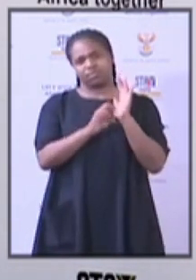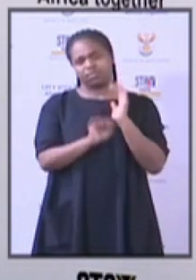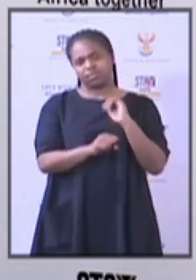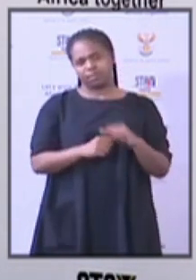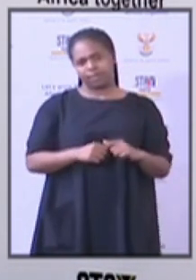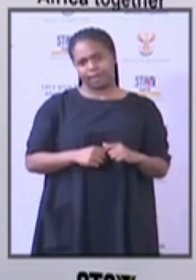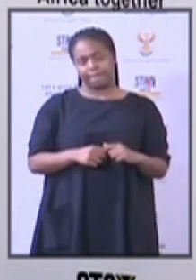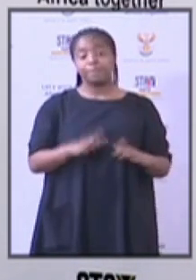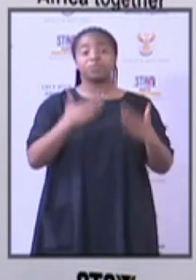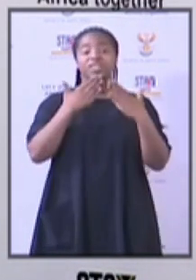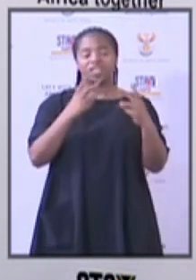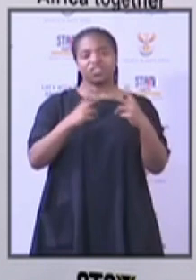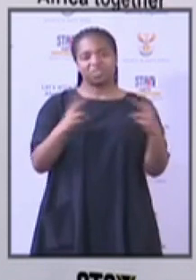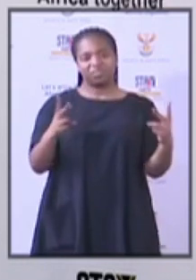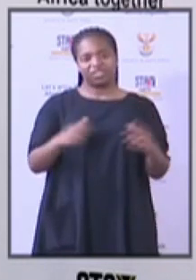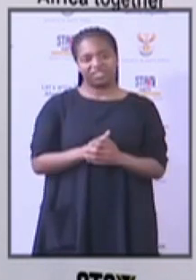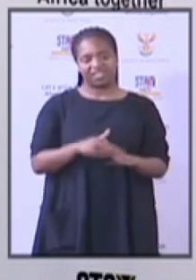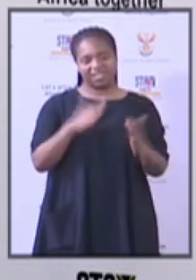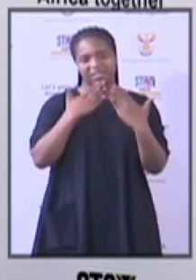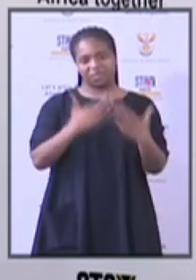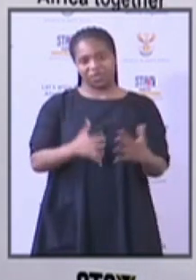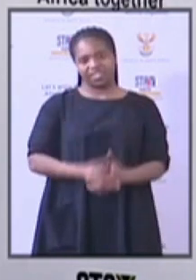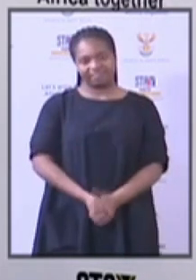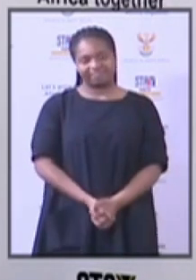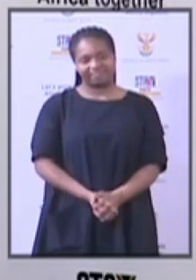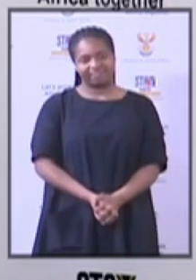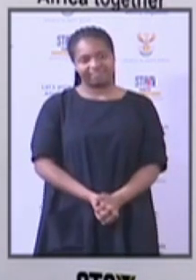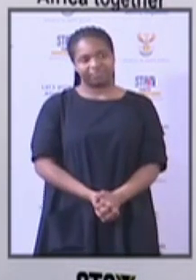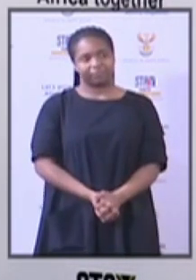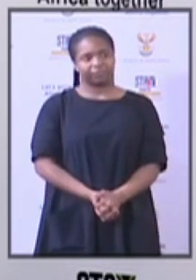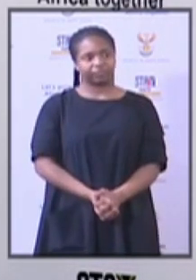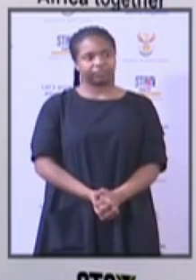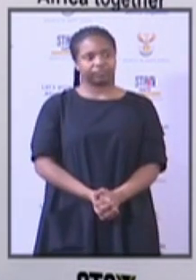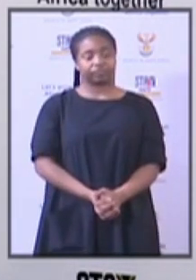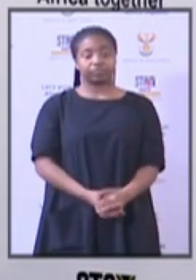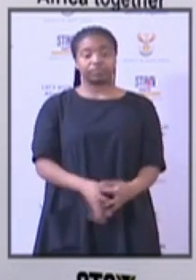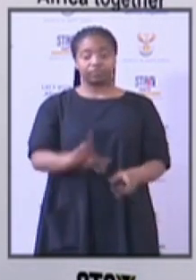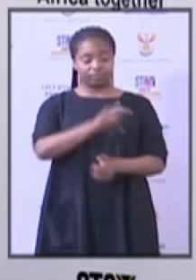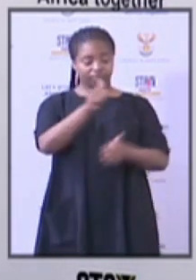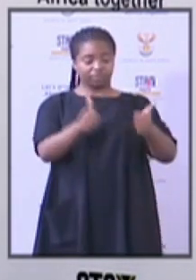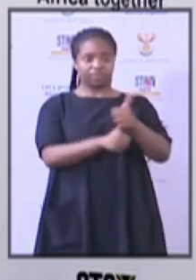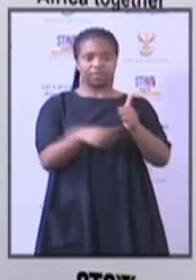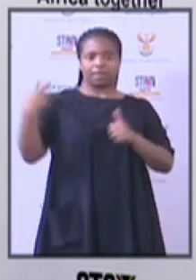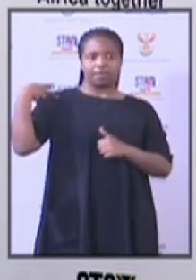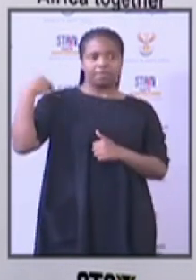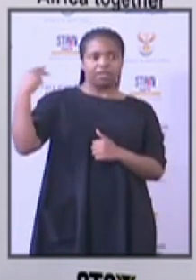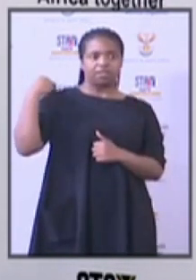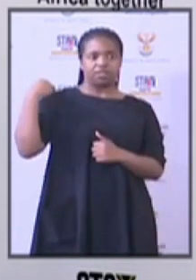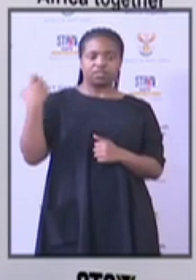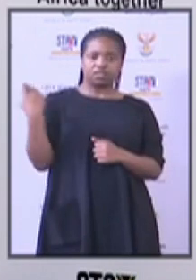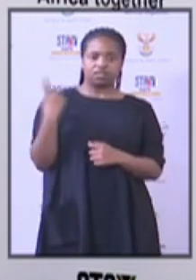ditirelo. Thank you very much. Ke a leboga. I think the Deputy Minister will come and deliver